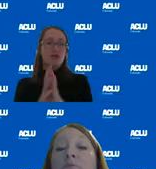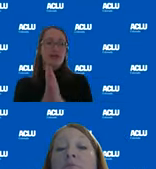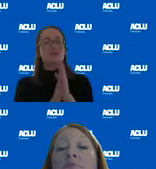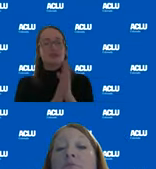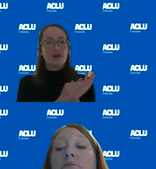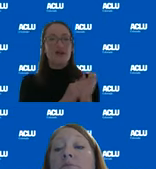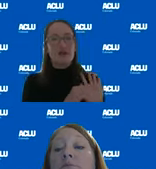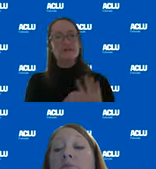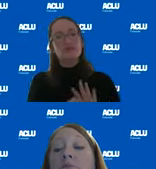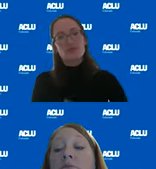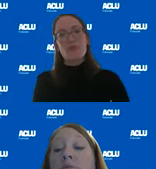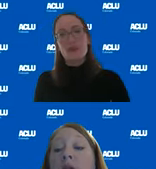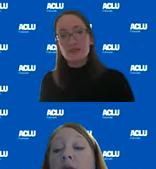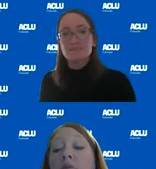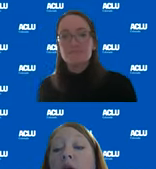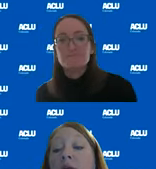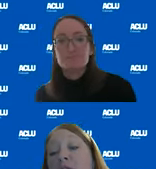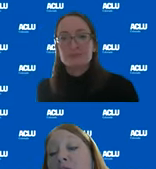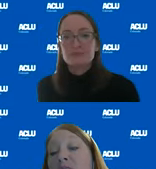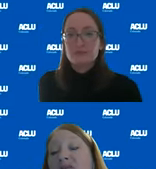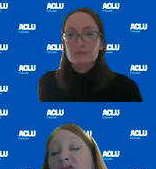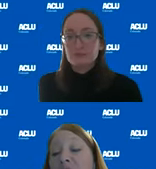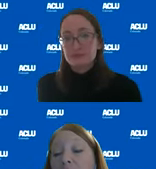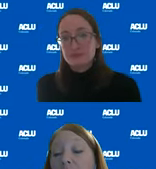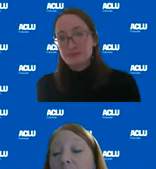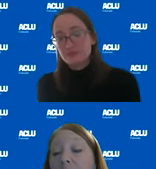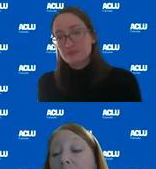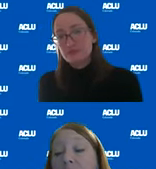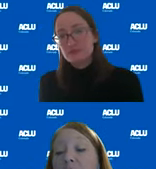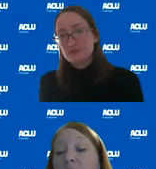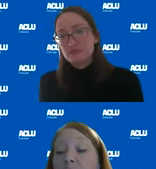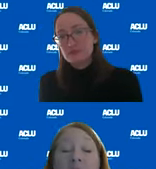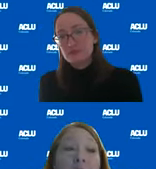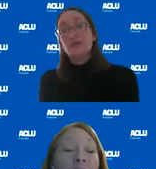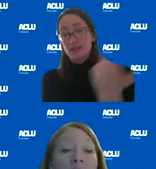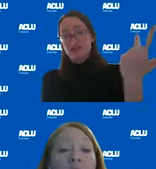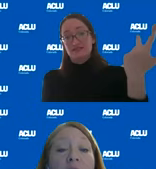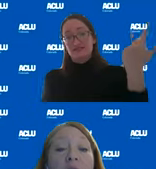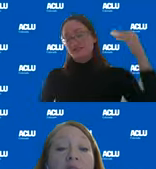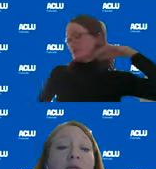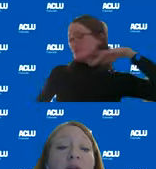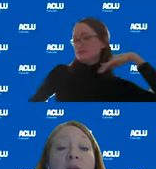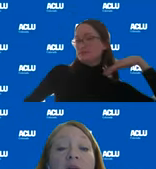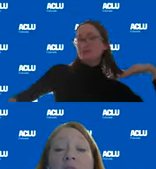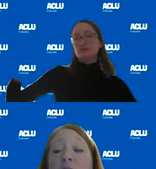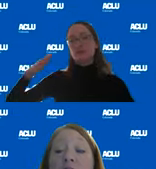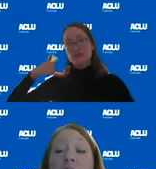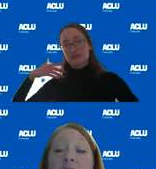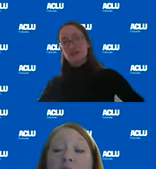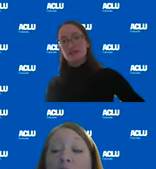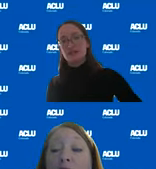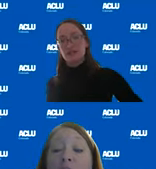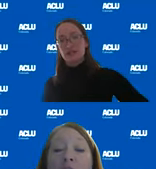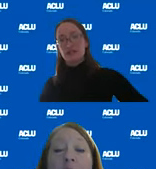Over 90% of Coloradans use the drop box. Yeah, and you know, we have drive-up drop boxes out here. Yeah. I don't know if everybody else does, but I find those